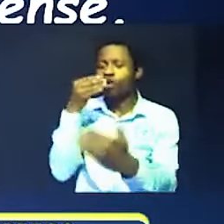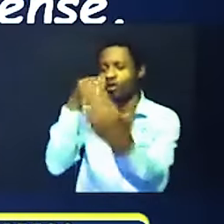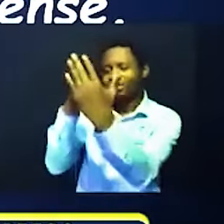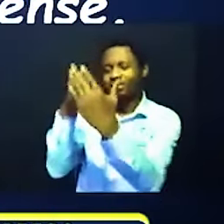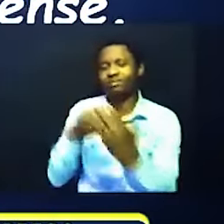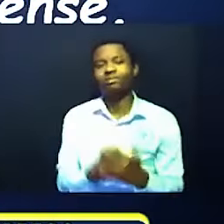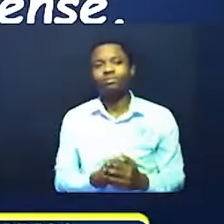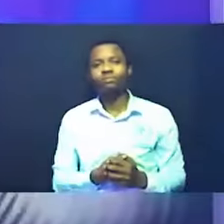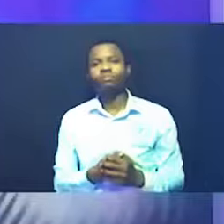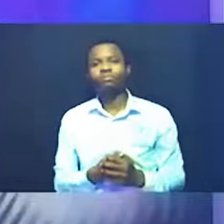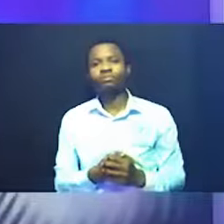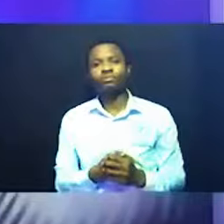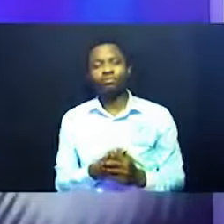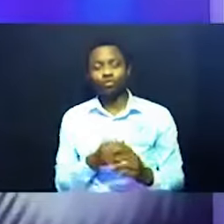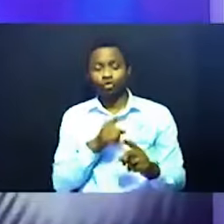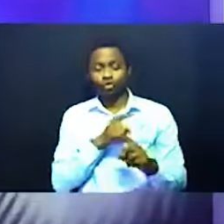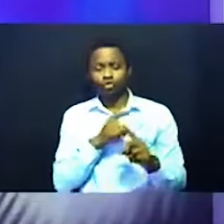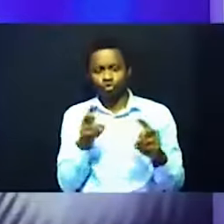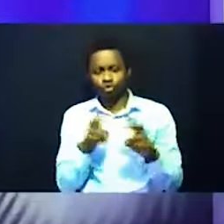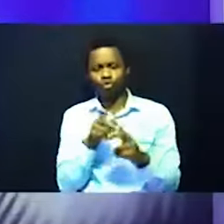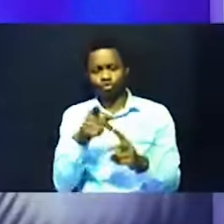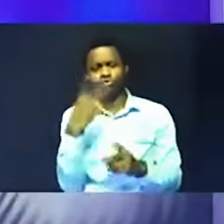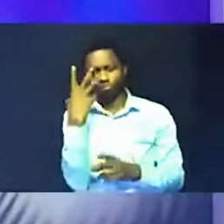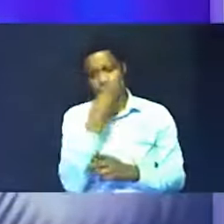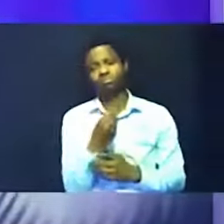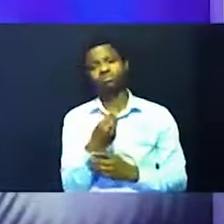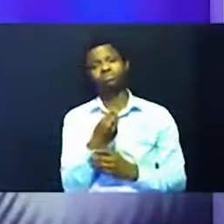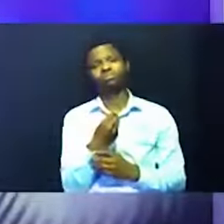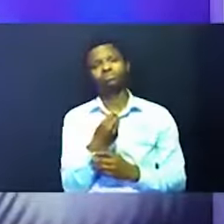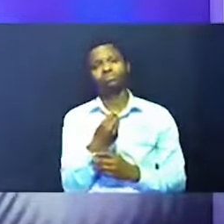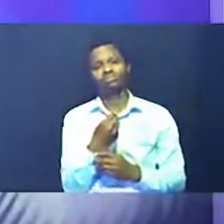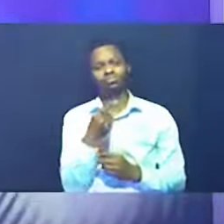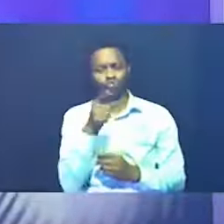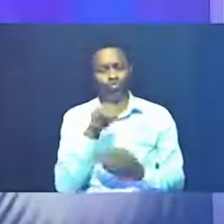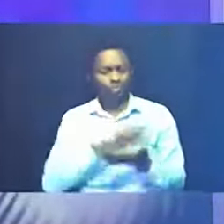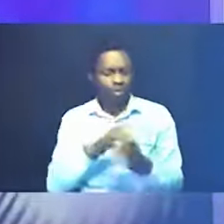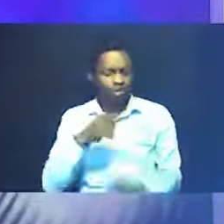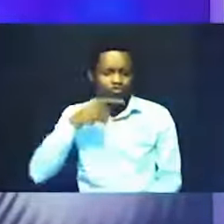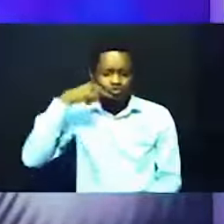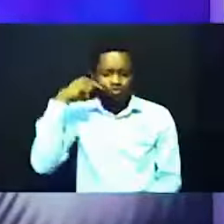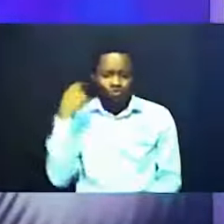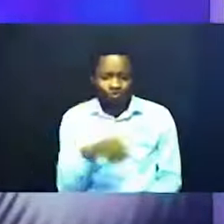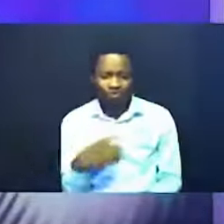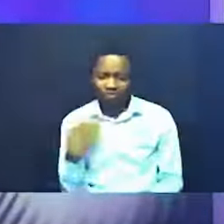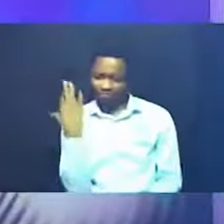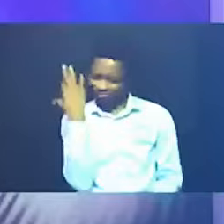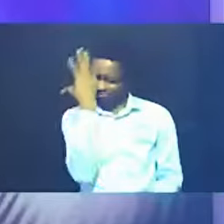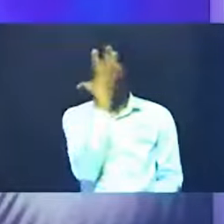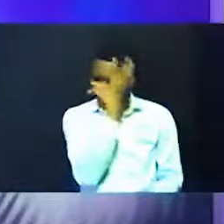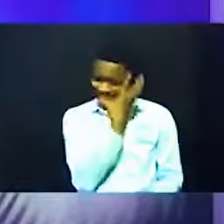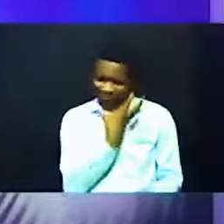someone so be Winsome be sweetly and innocently